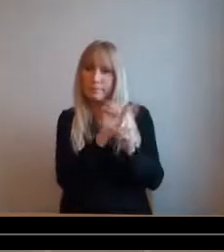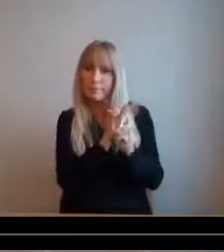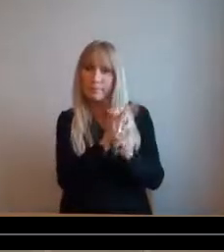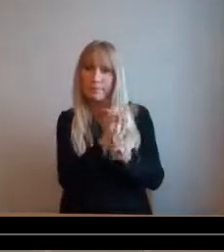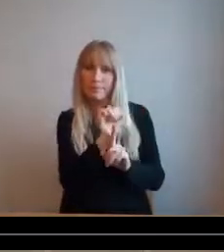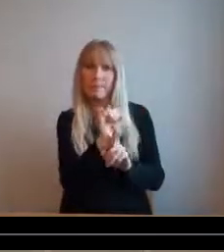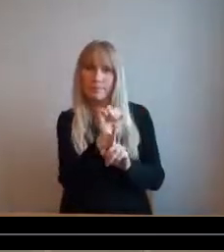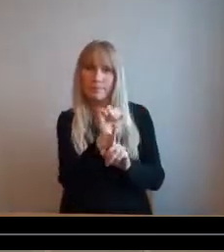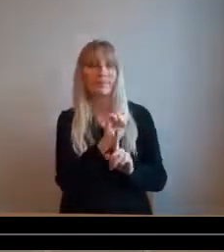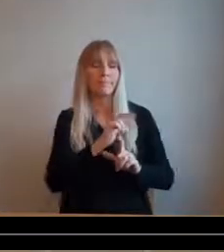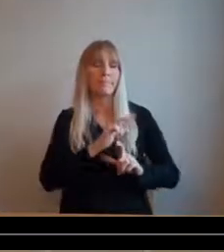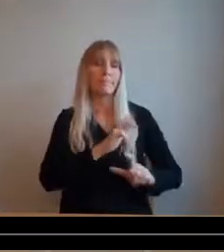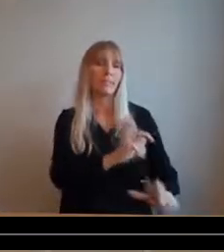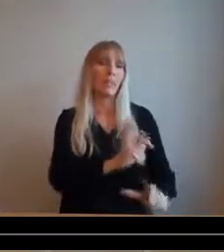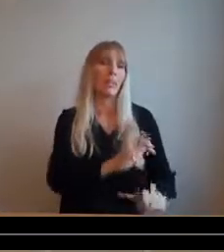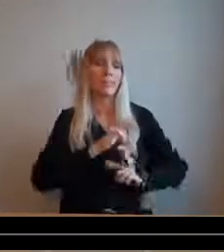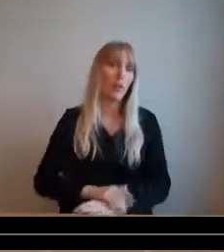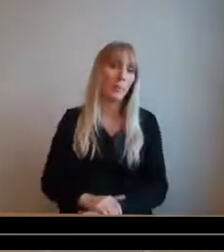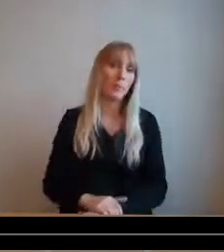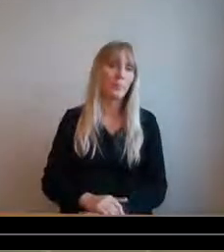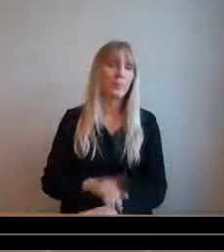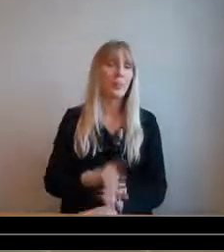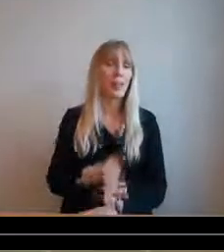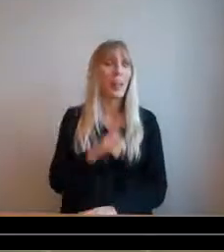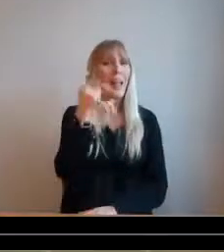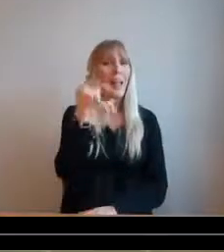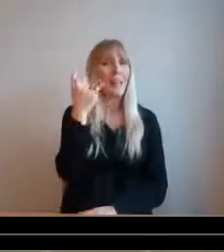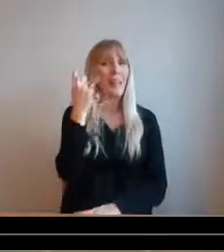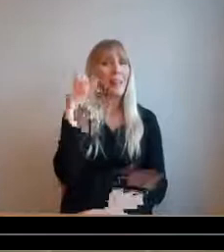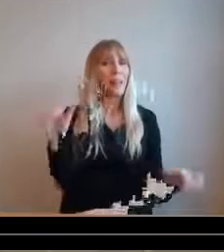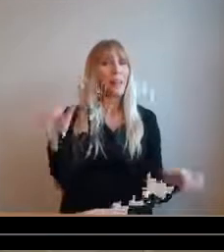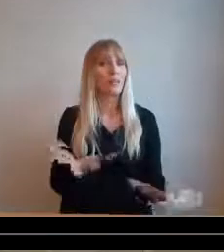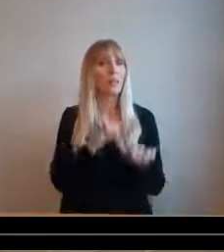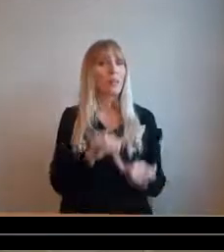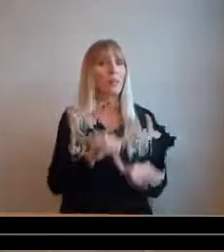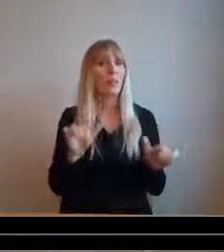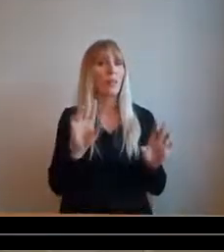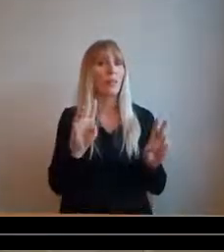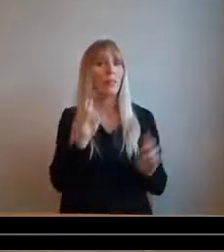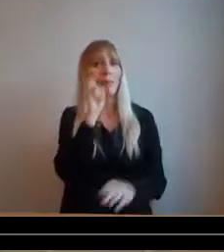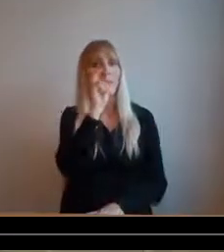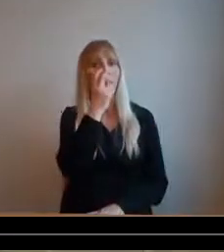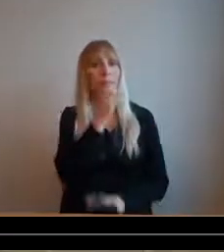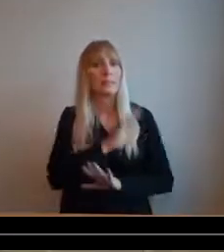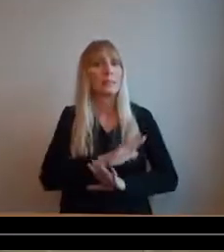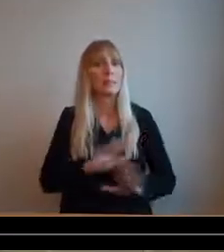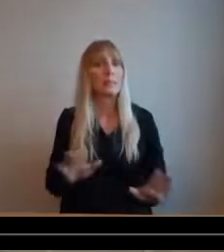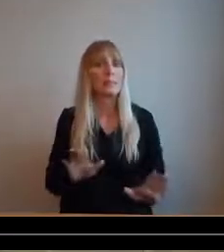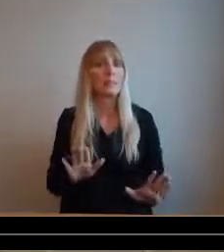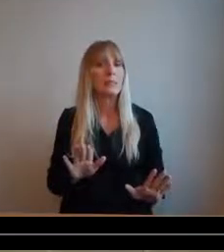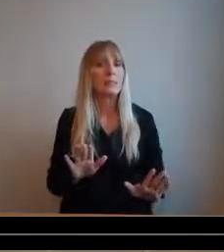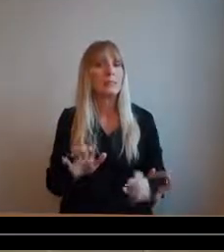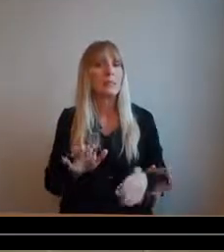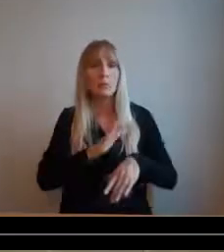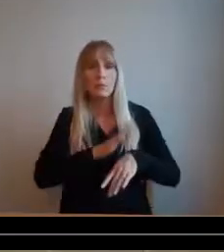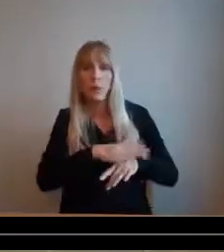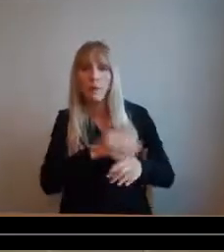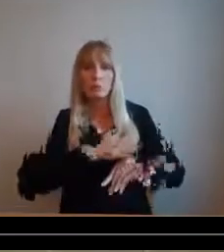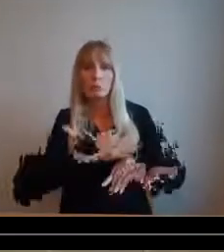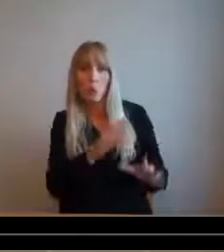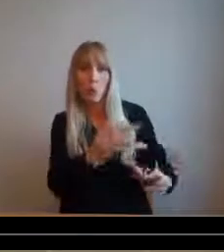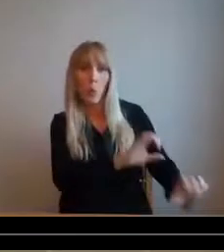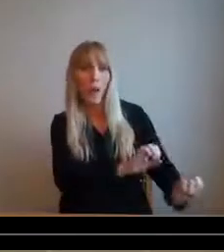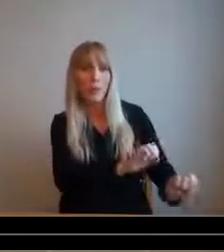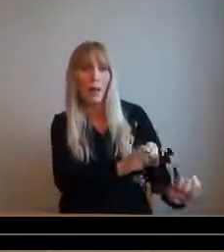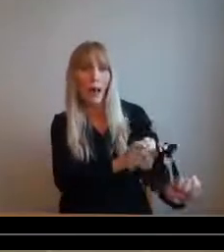thought front of mind. I think that's about all we have time for. I'm just going to hold fire just for a couple of seconds in case